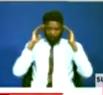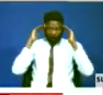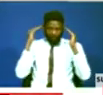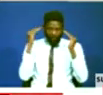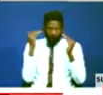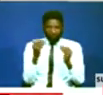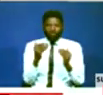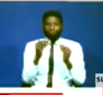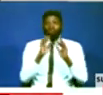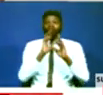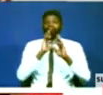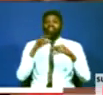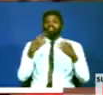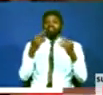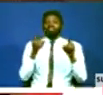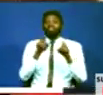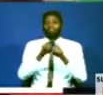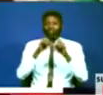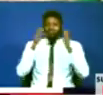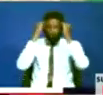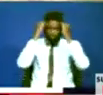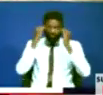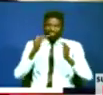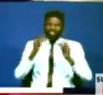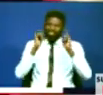strikes by students.